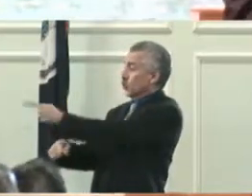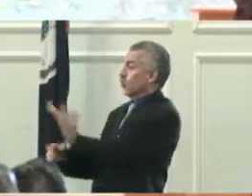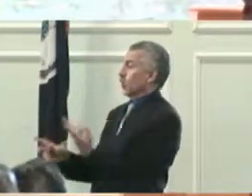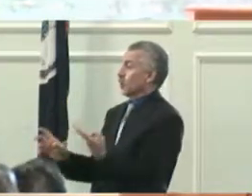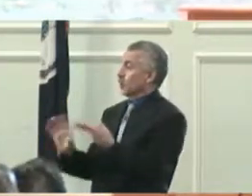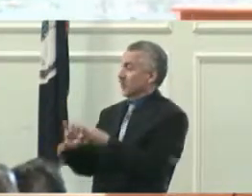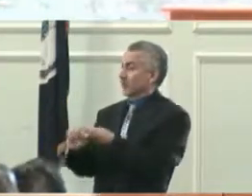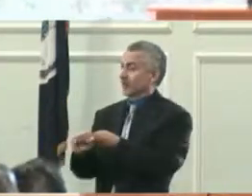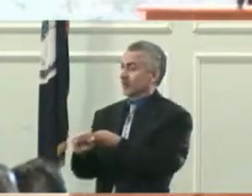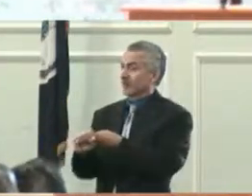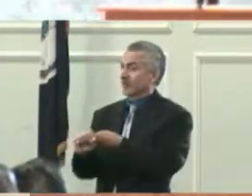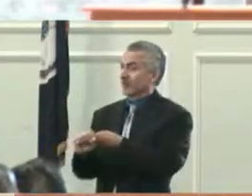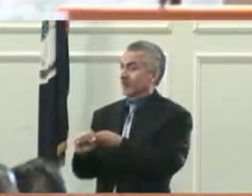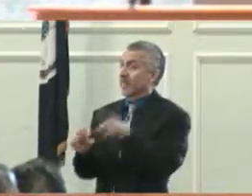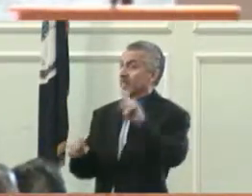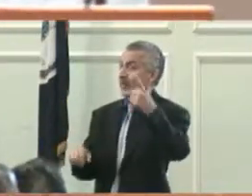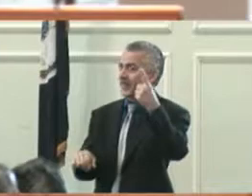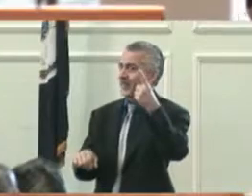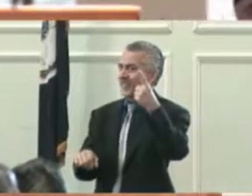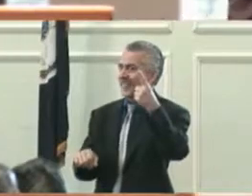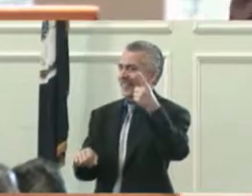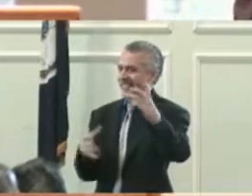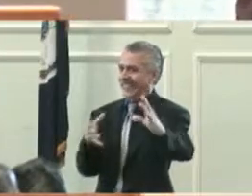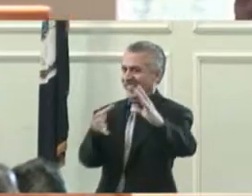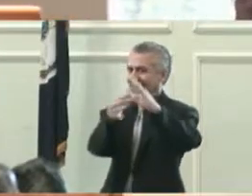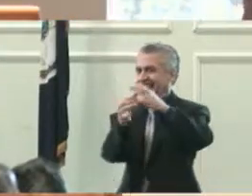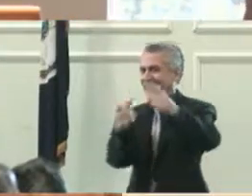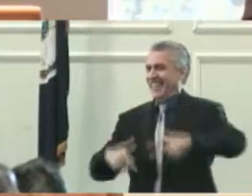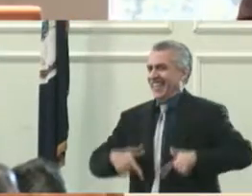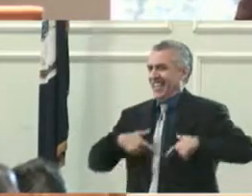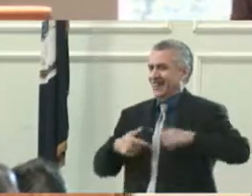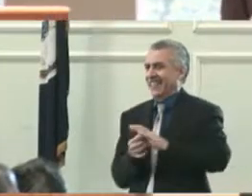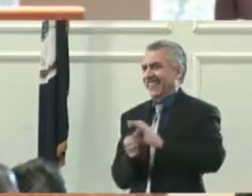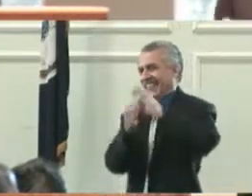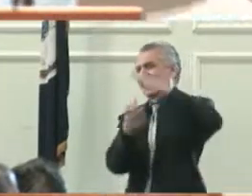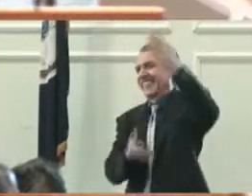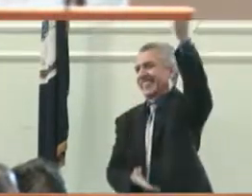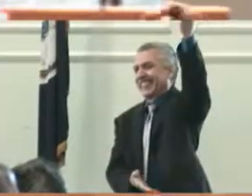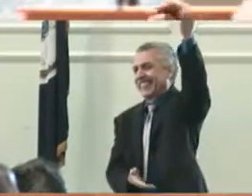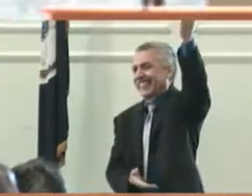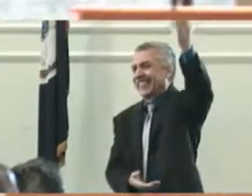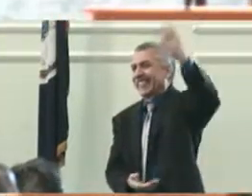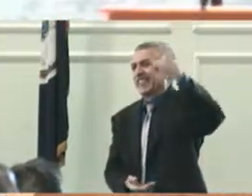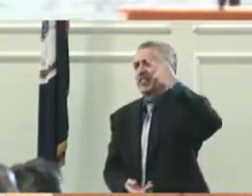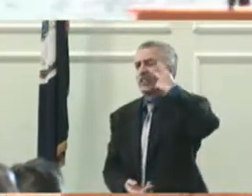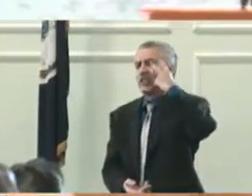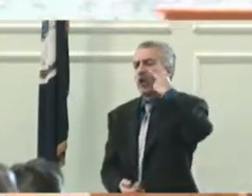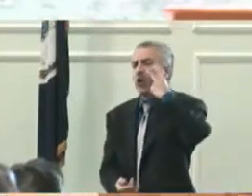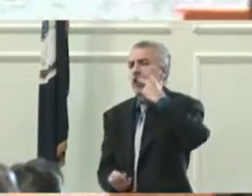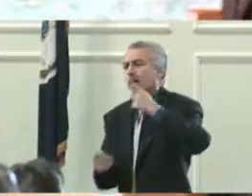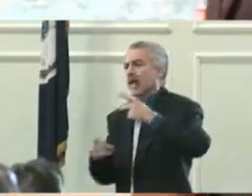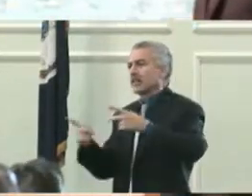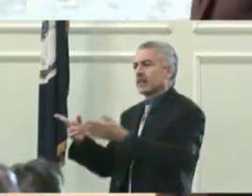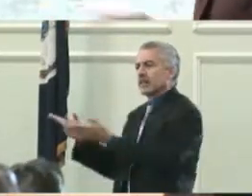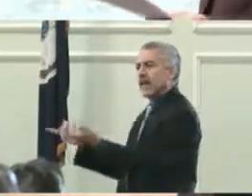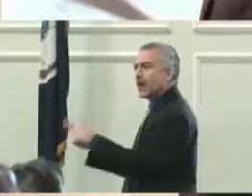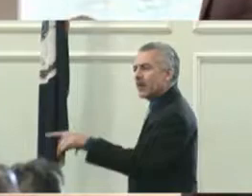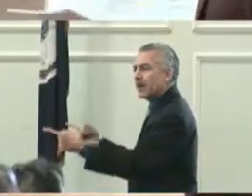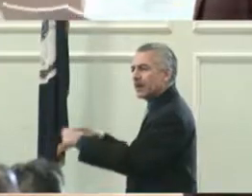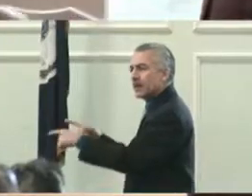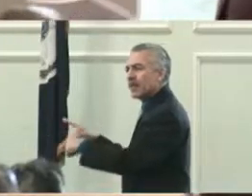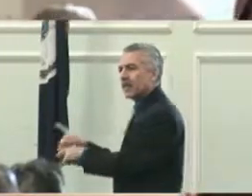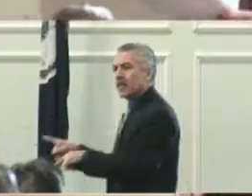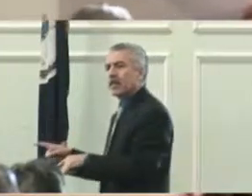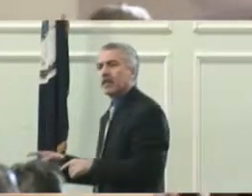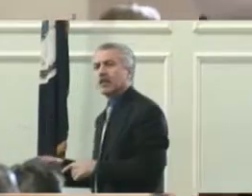be? The first one, right? Now, if you wake up and you see all kinds of strange people and